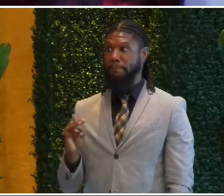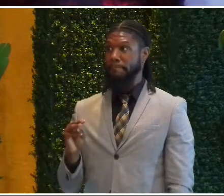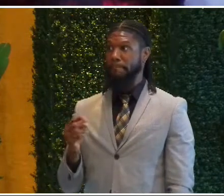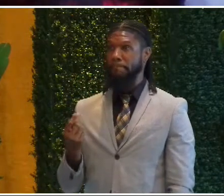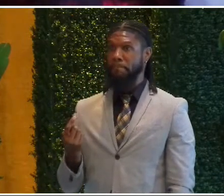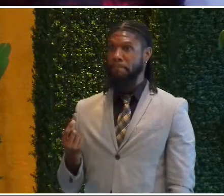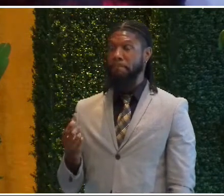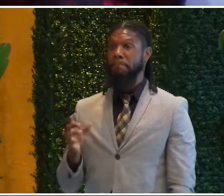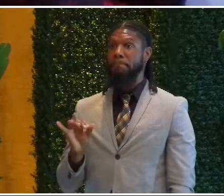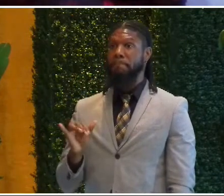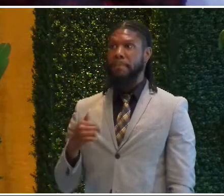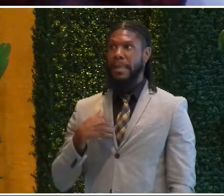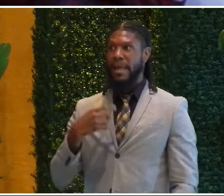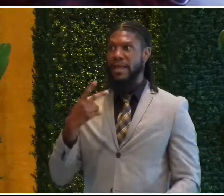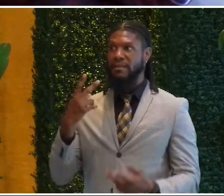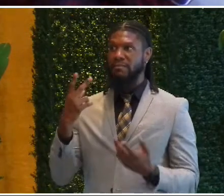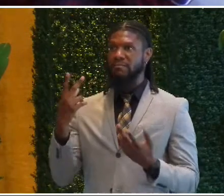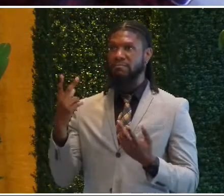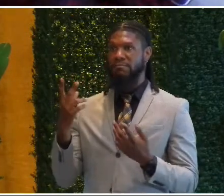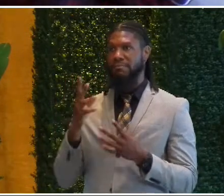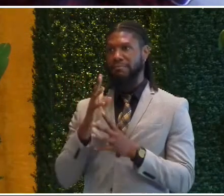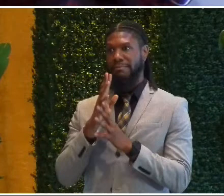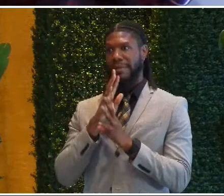I think a lot about,